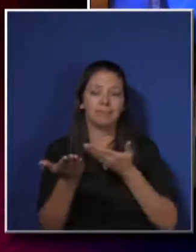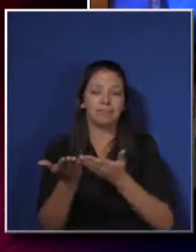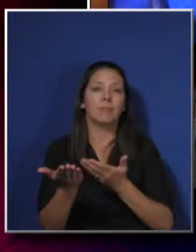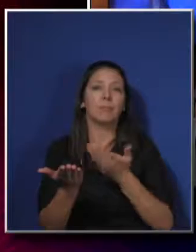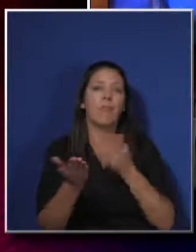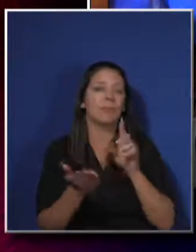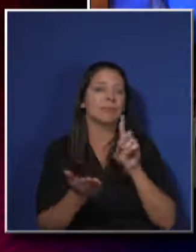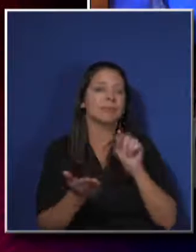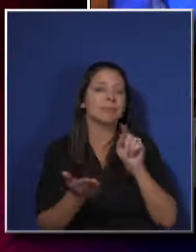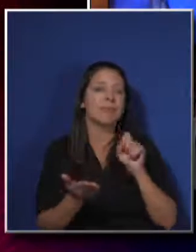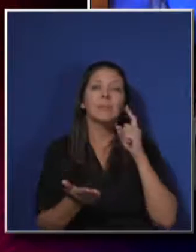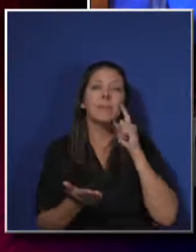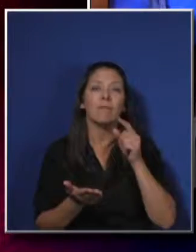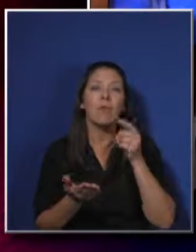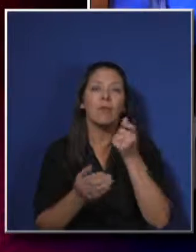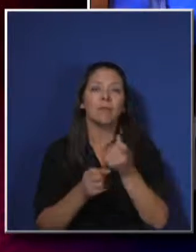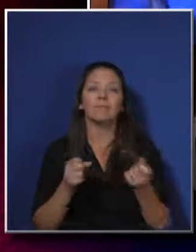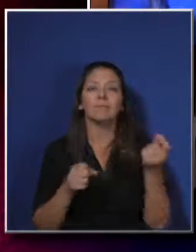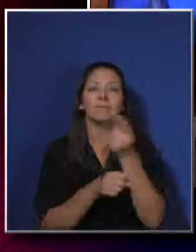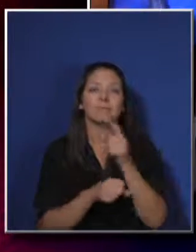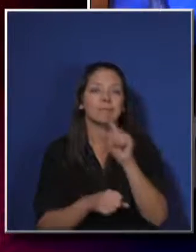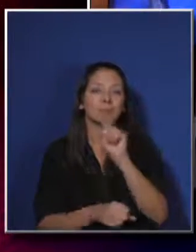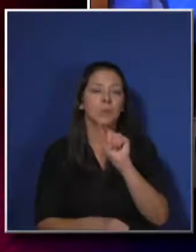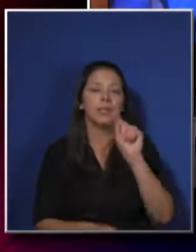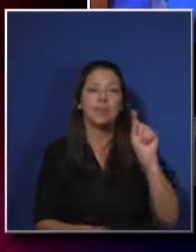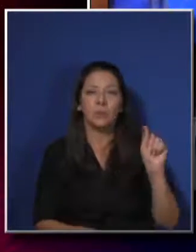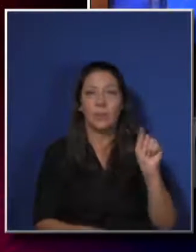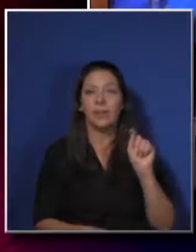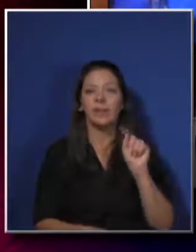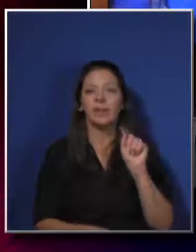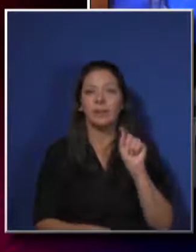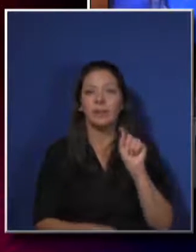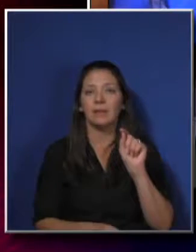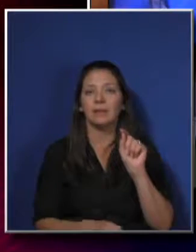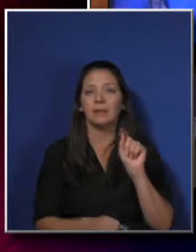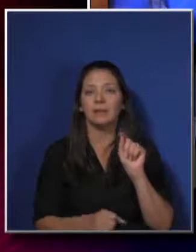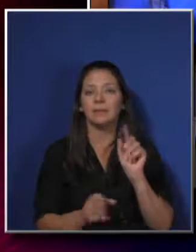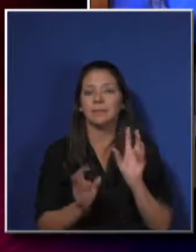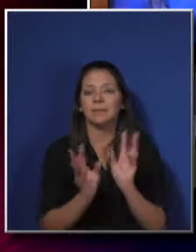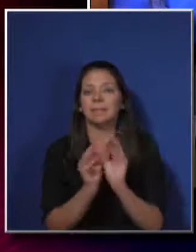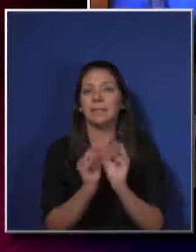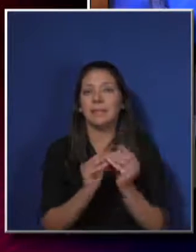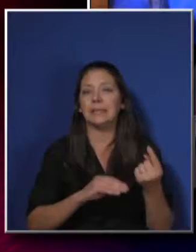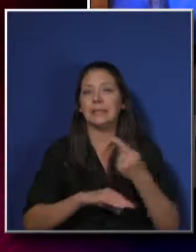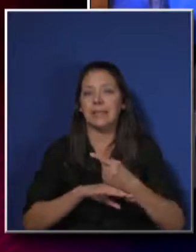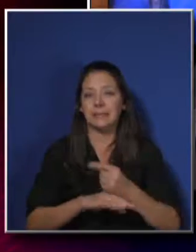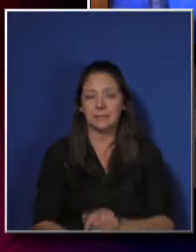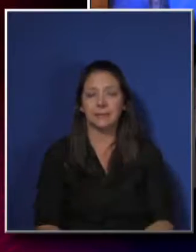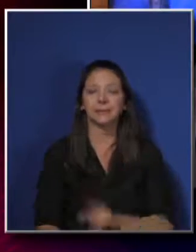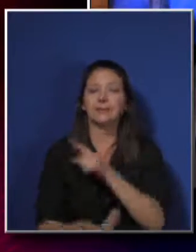for 2020. Take a look at that and see if that works for you.